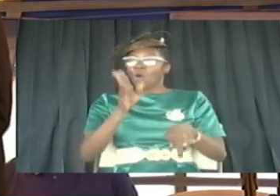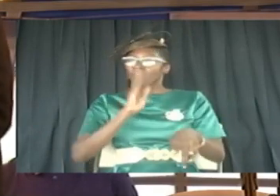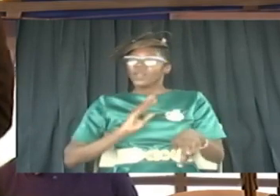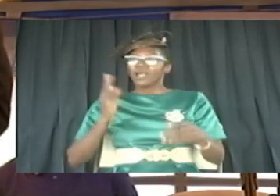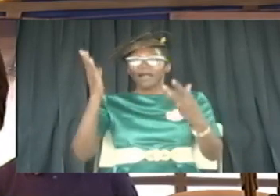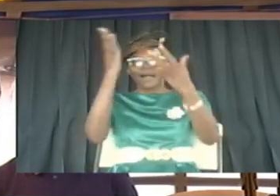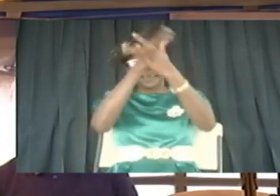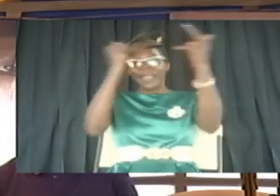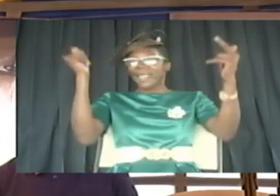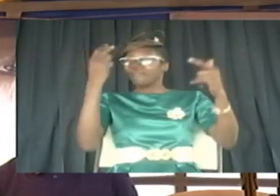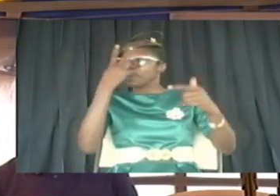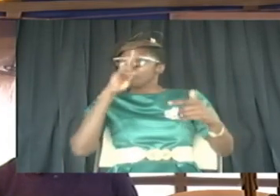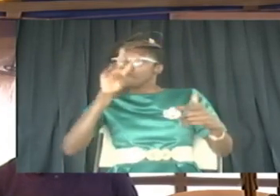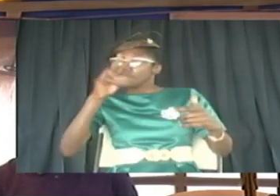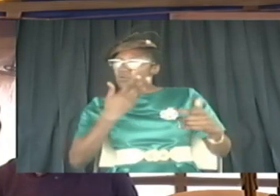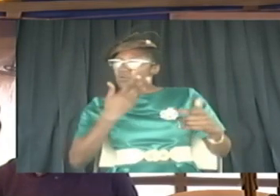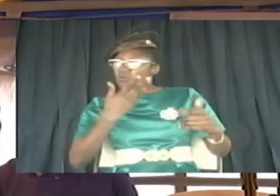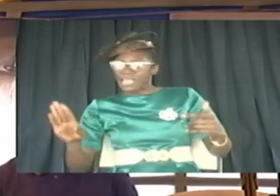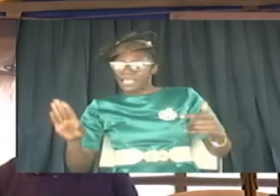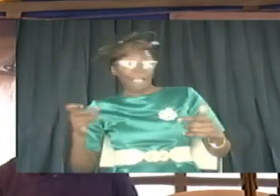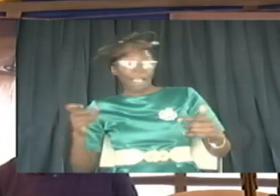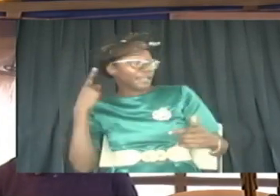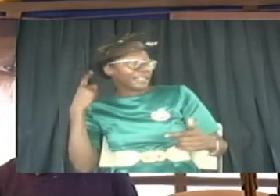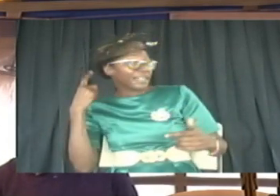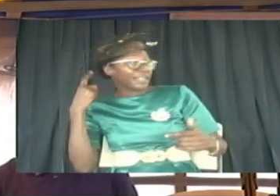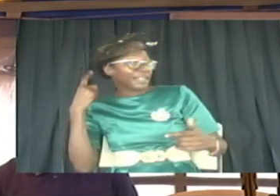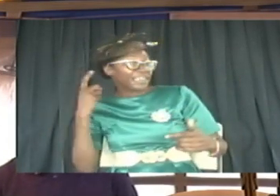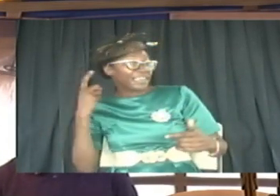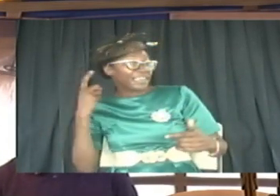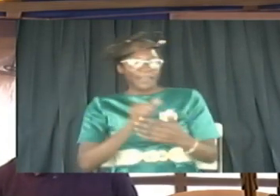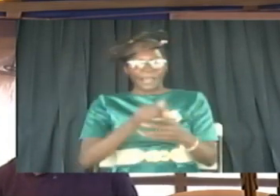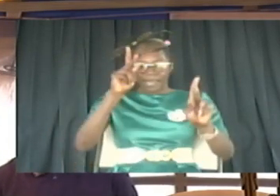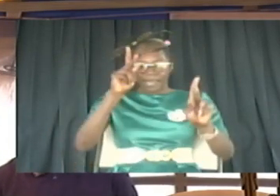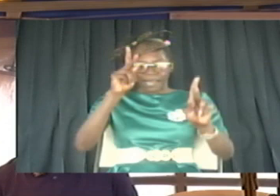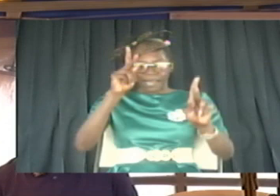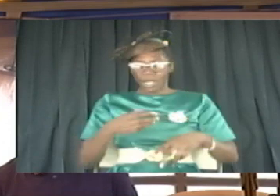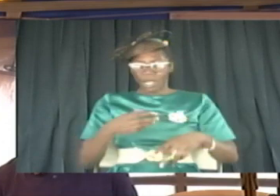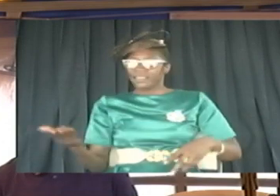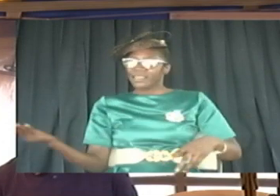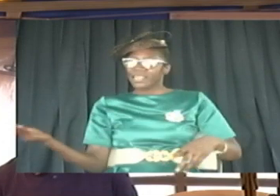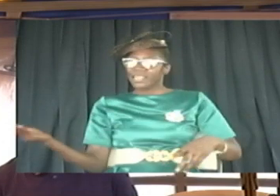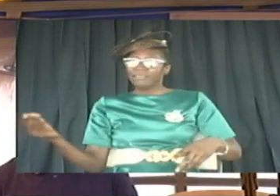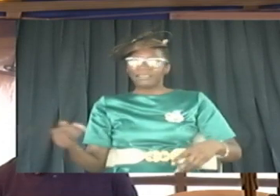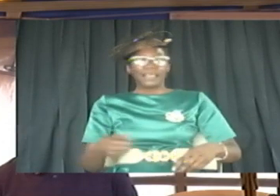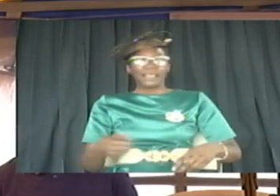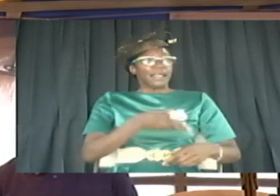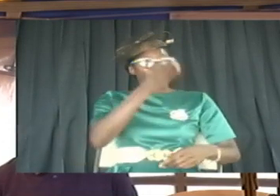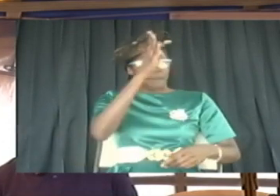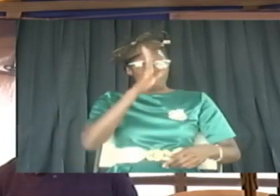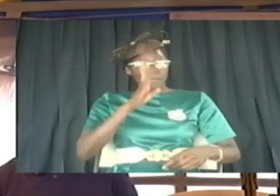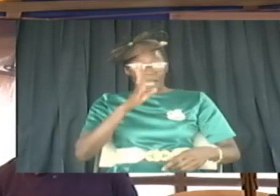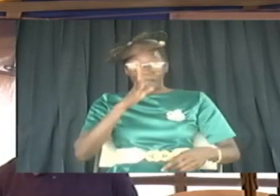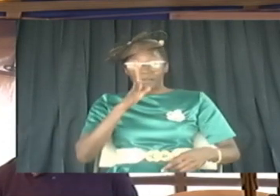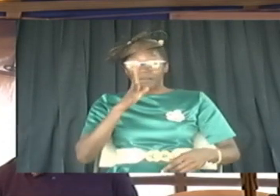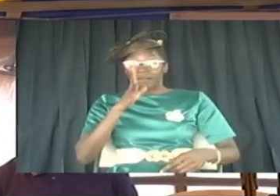views things and the perspective that he puts something. The man that treats God lightly, God is not going